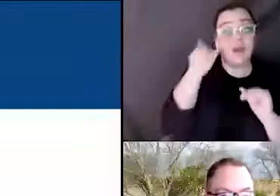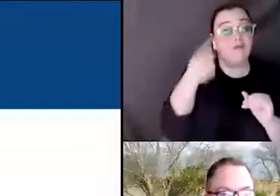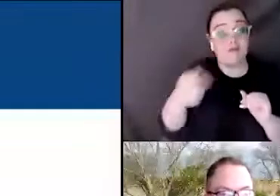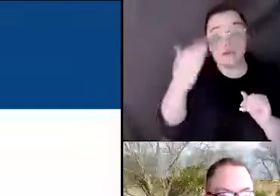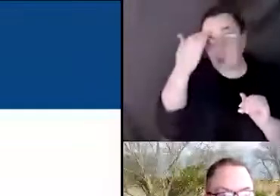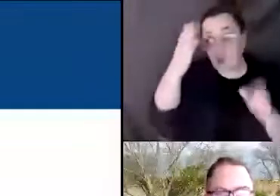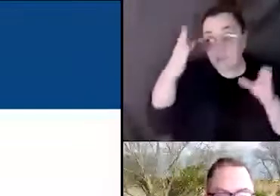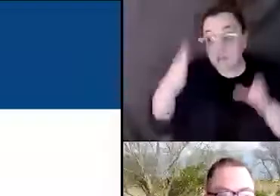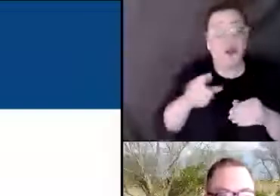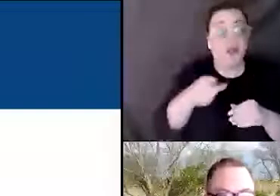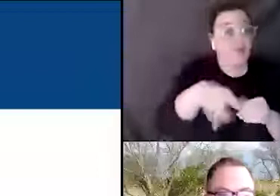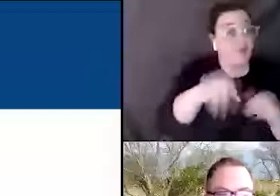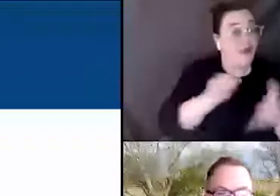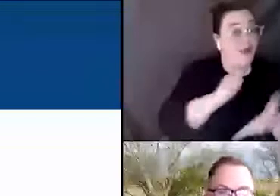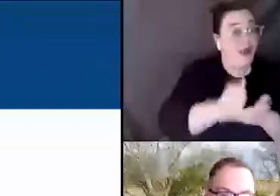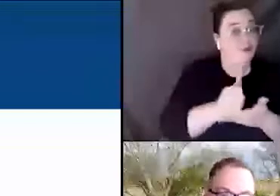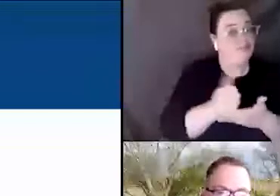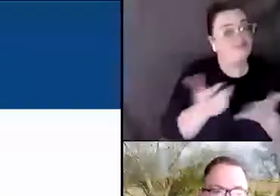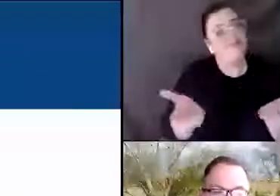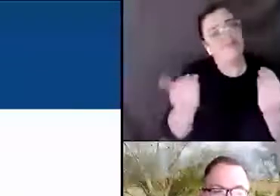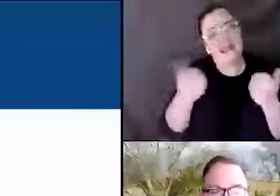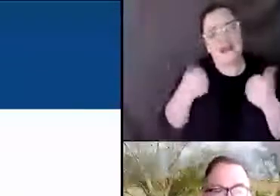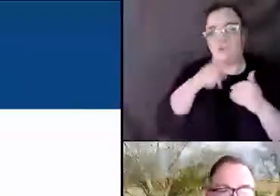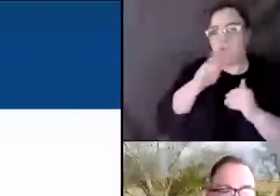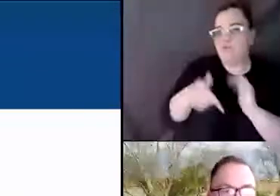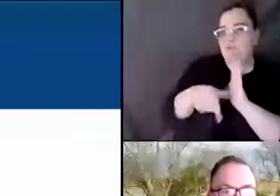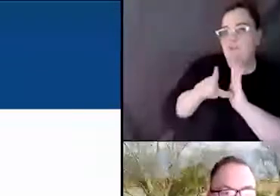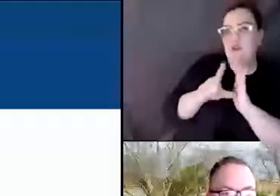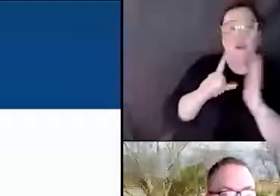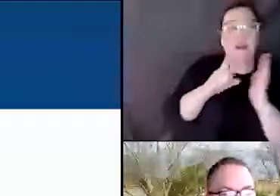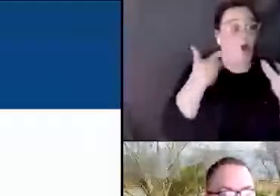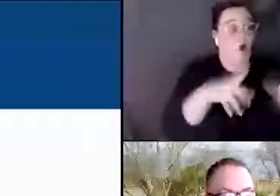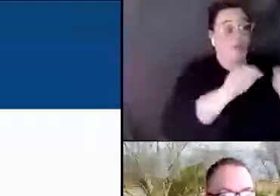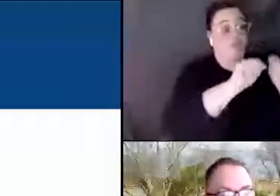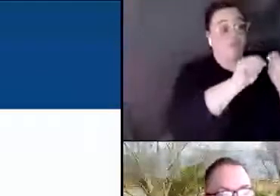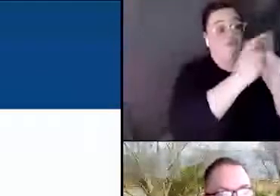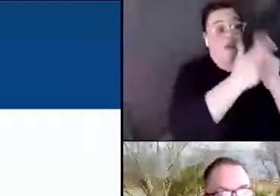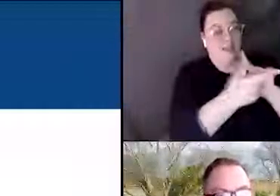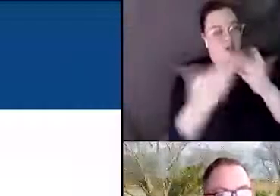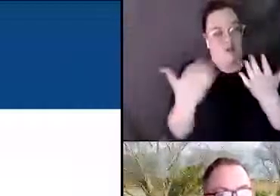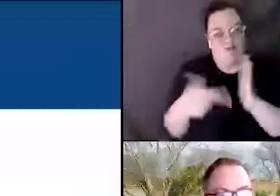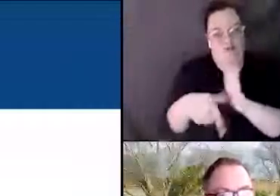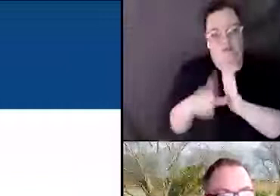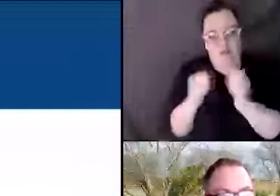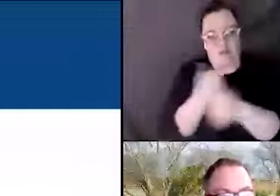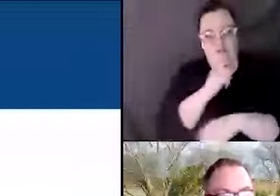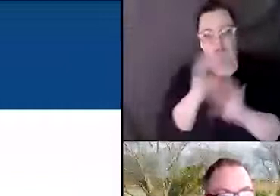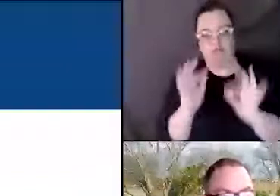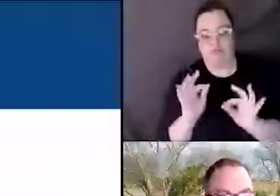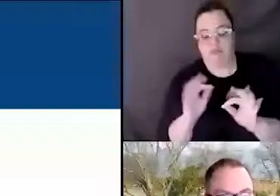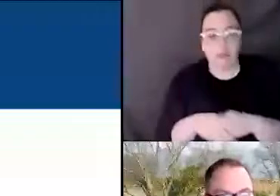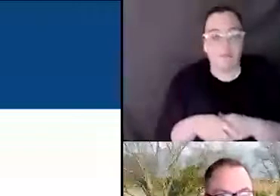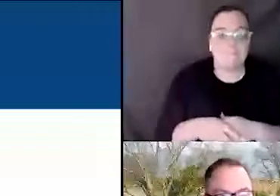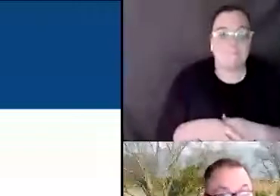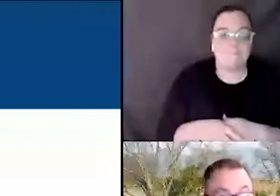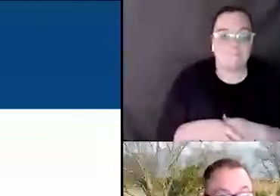help, that'd be great. We're just reviewing already translated materials. Thank you. We also have